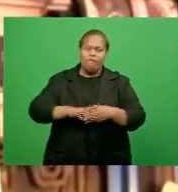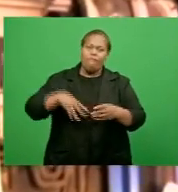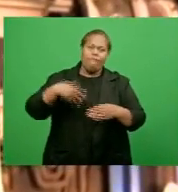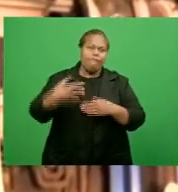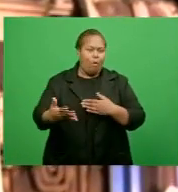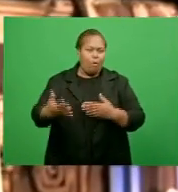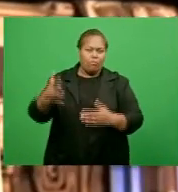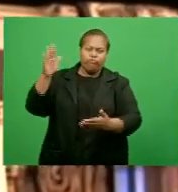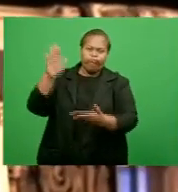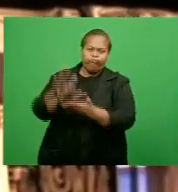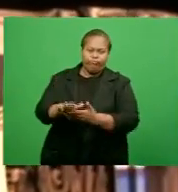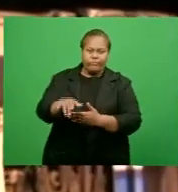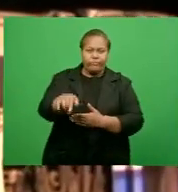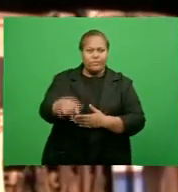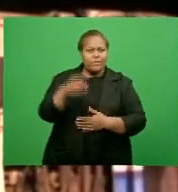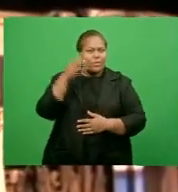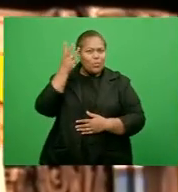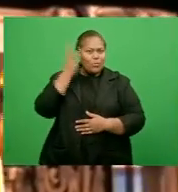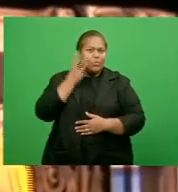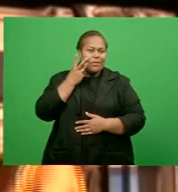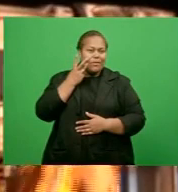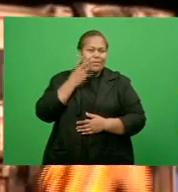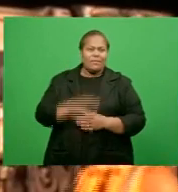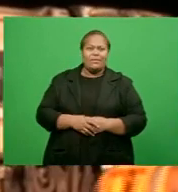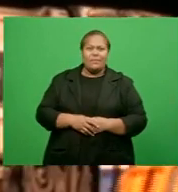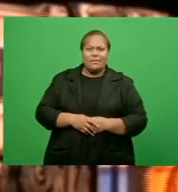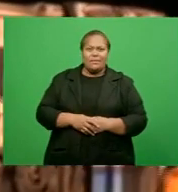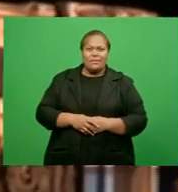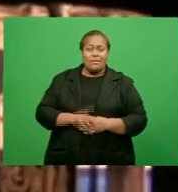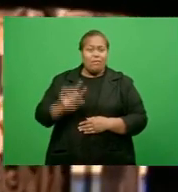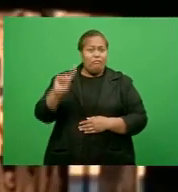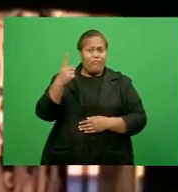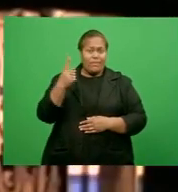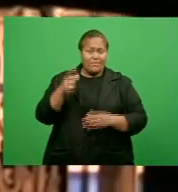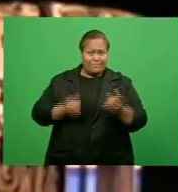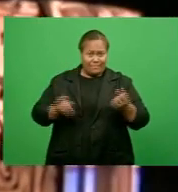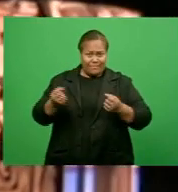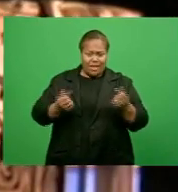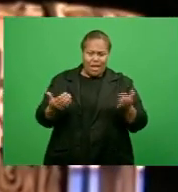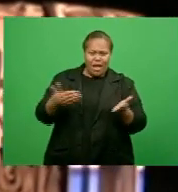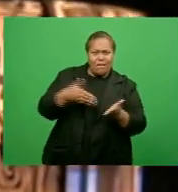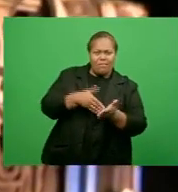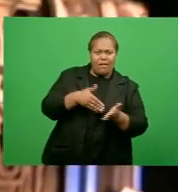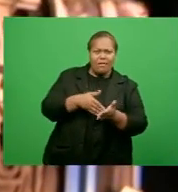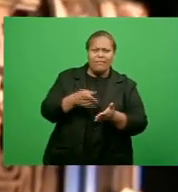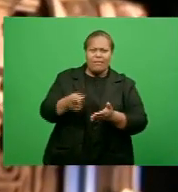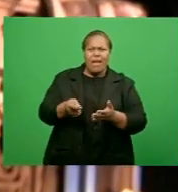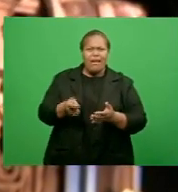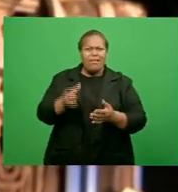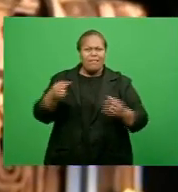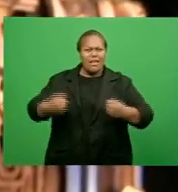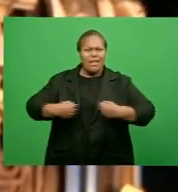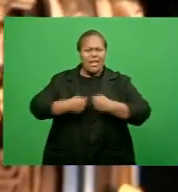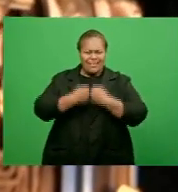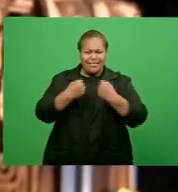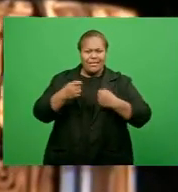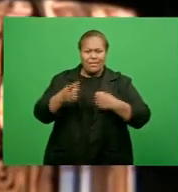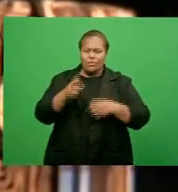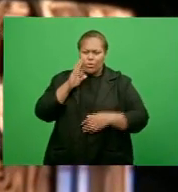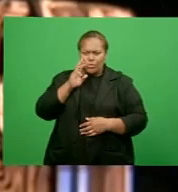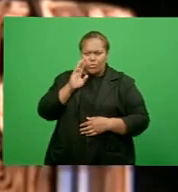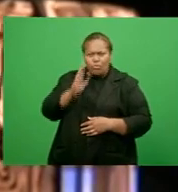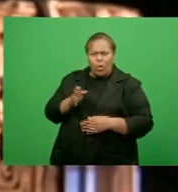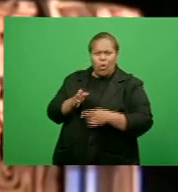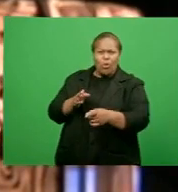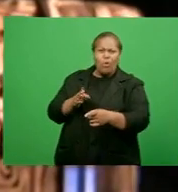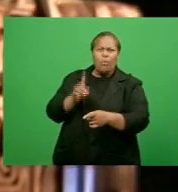We were the first car to arrive straight after the accident had happened. We got off the car and saw a lady lying dead. It is very